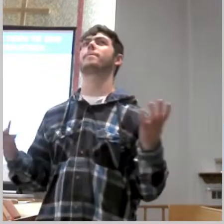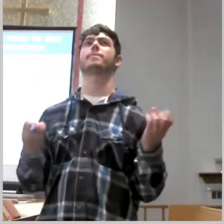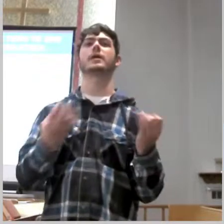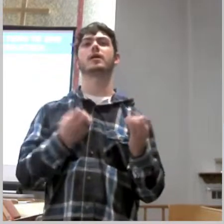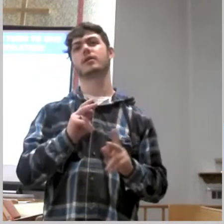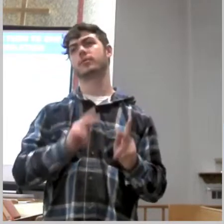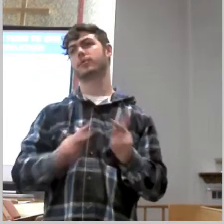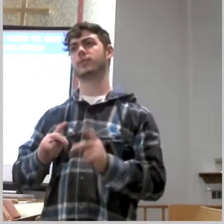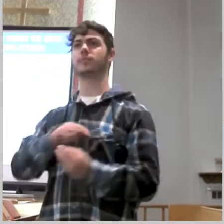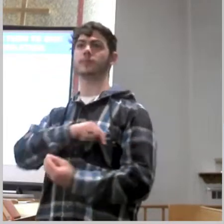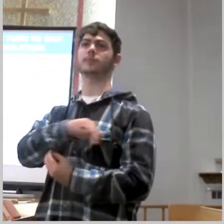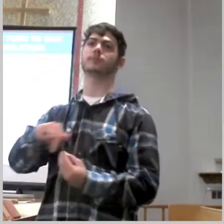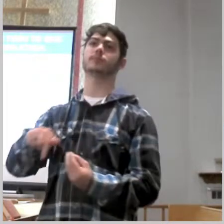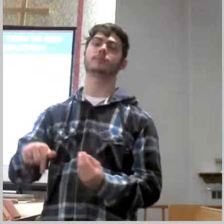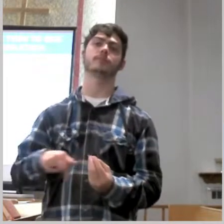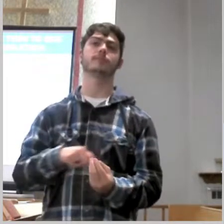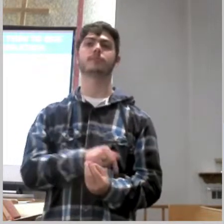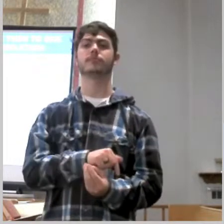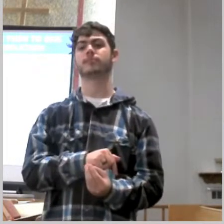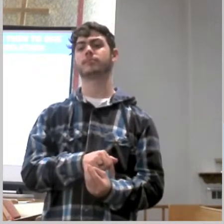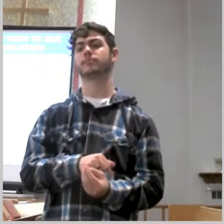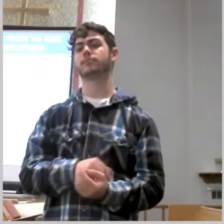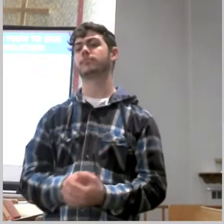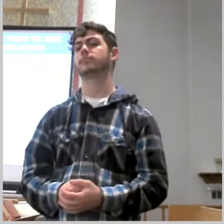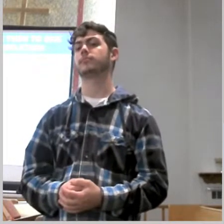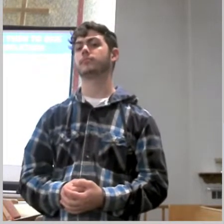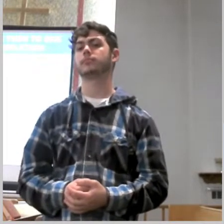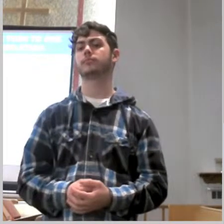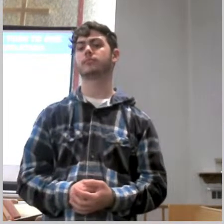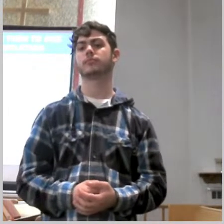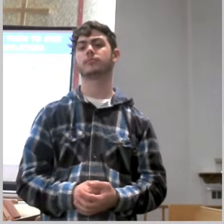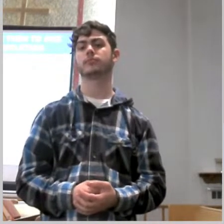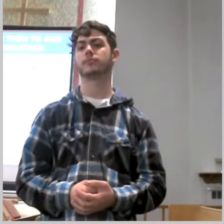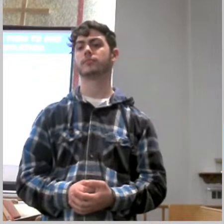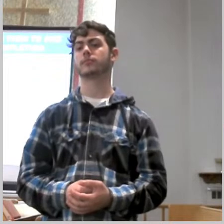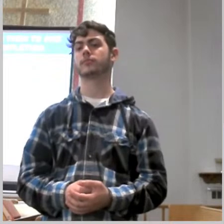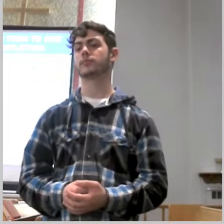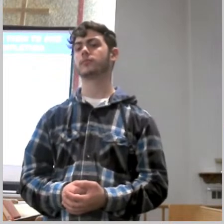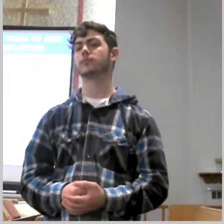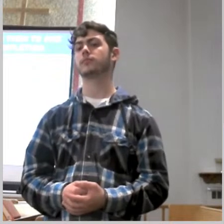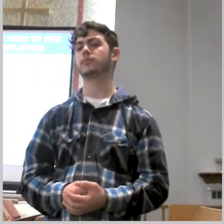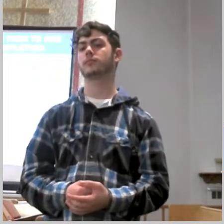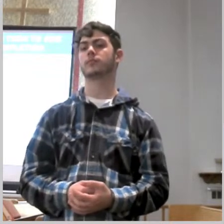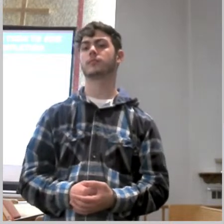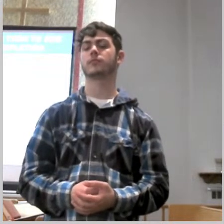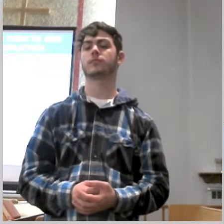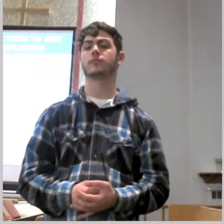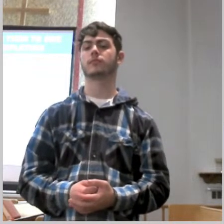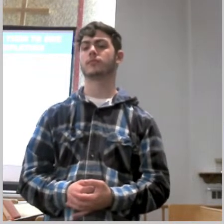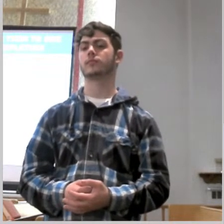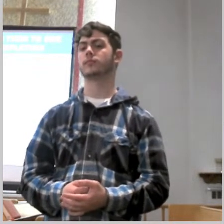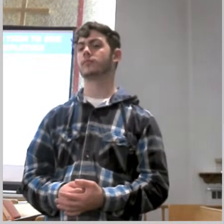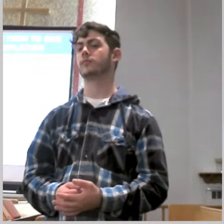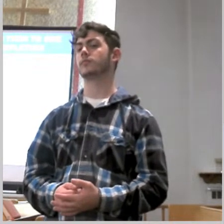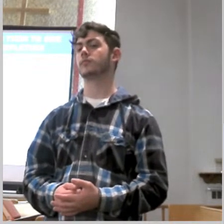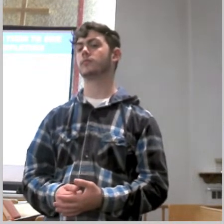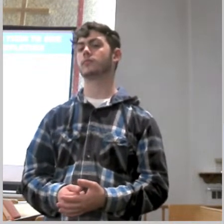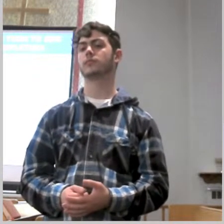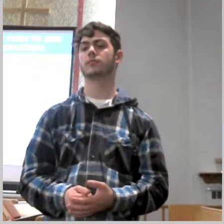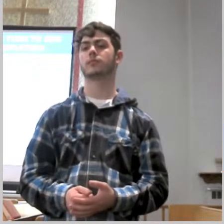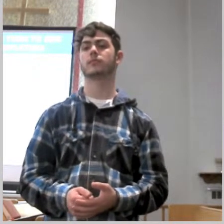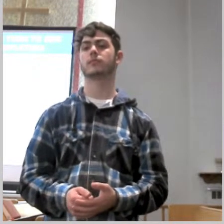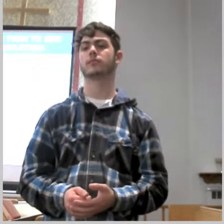God's will is one of the last things that Paul mentions here, the next to last thing. Their giving was in